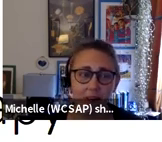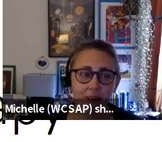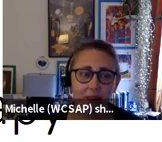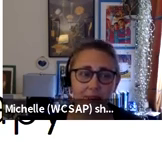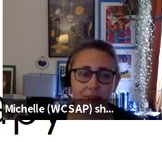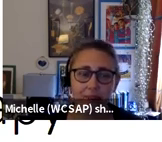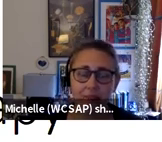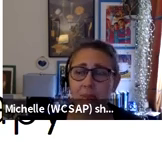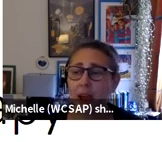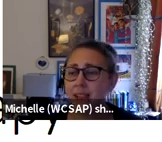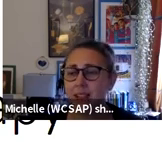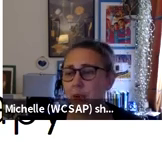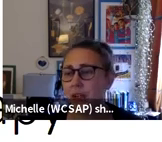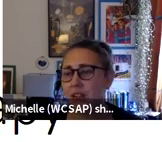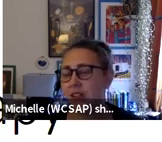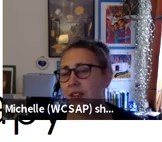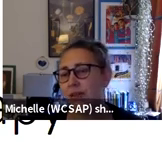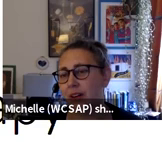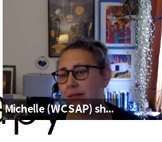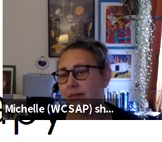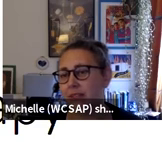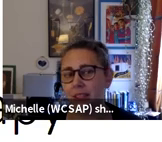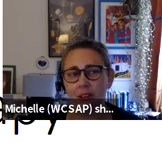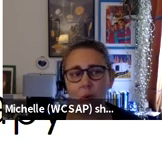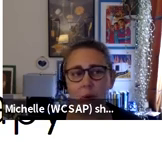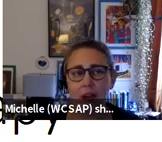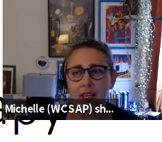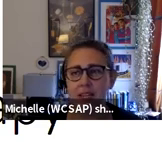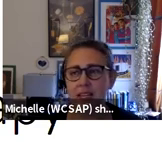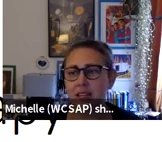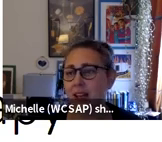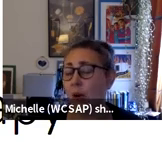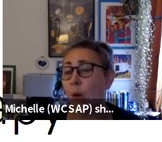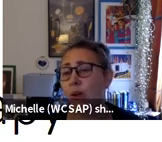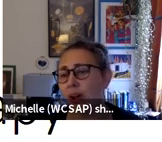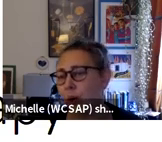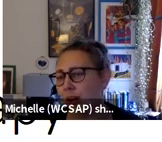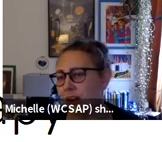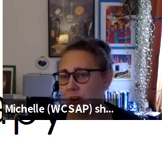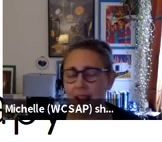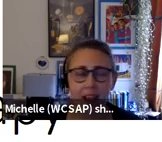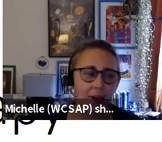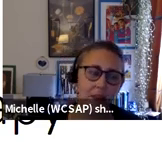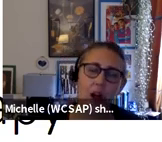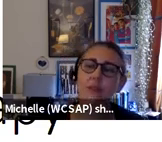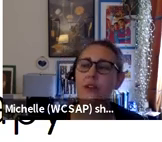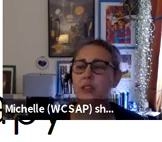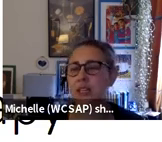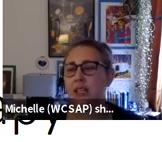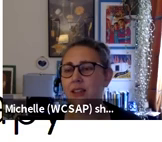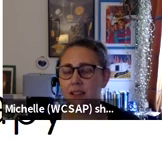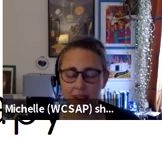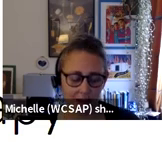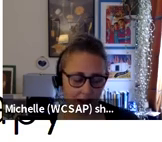because my situation is just different. What I need and how old I was or am, all of